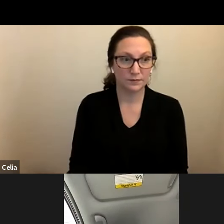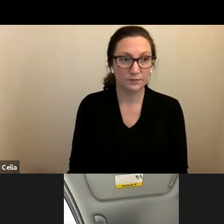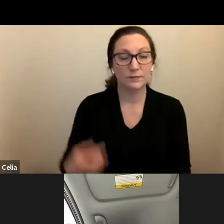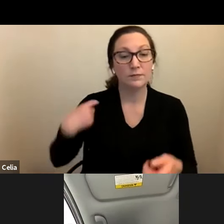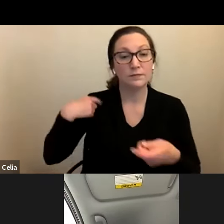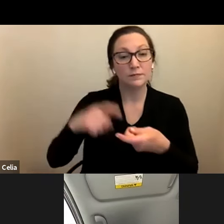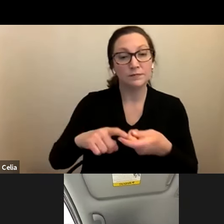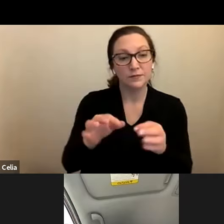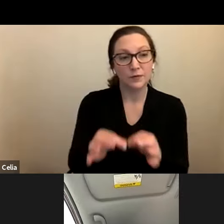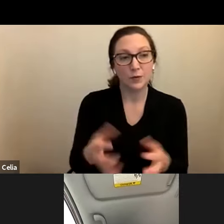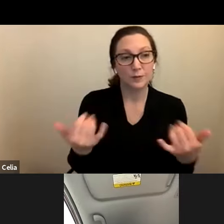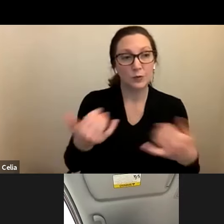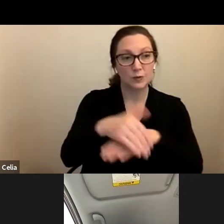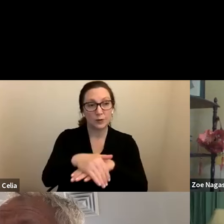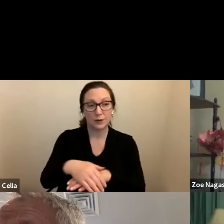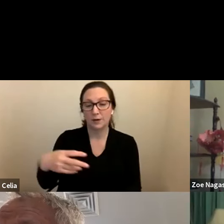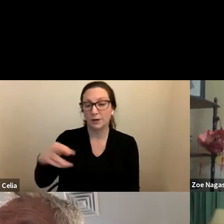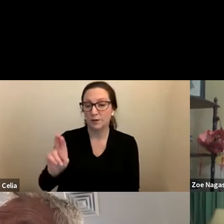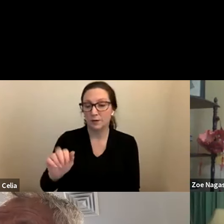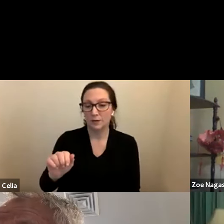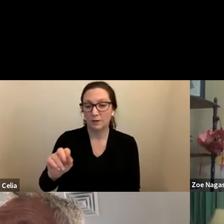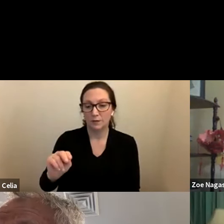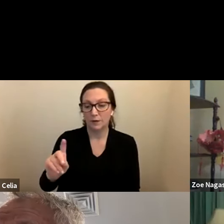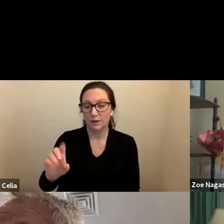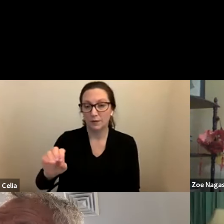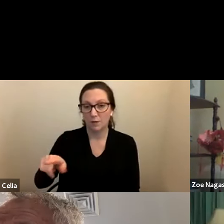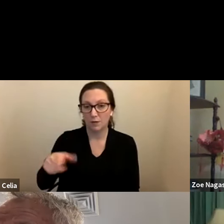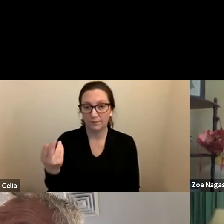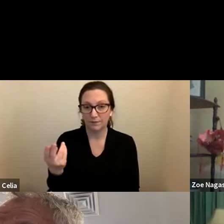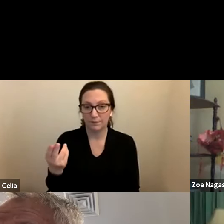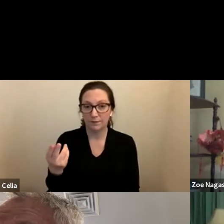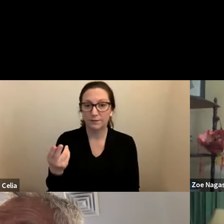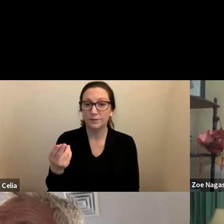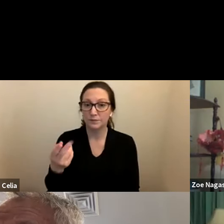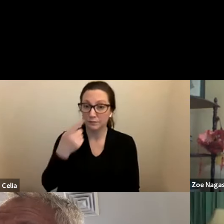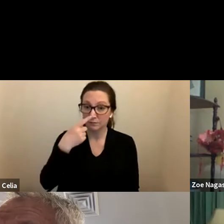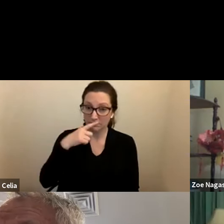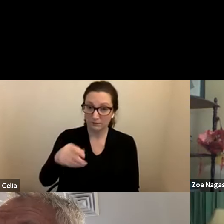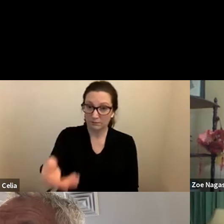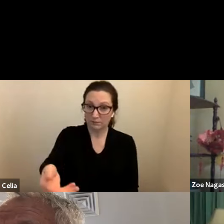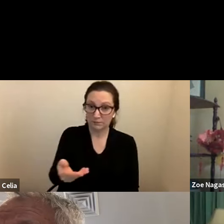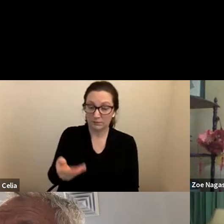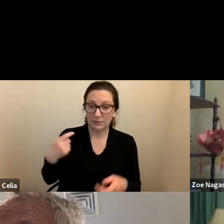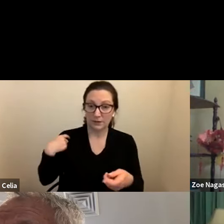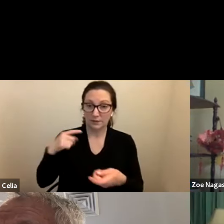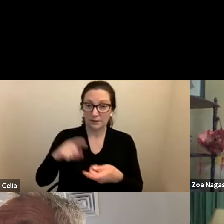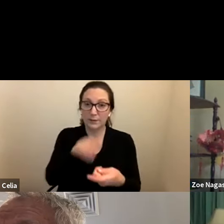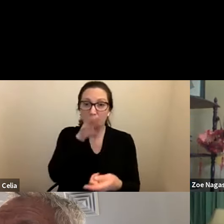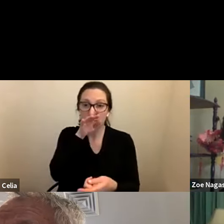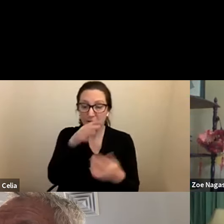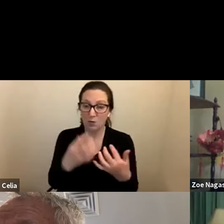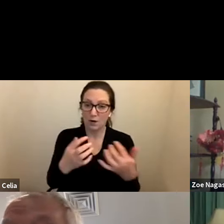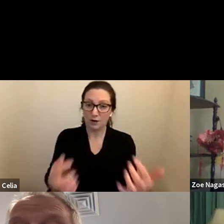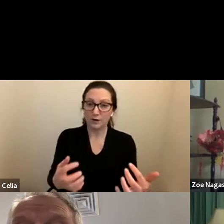Our Spanish interpreter this evening is Randolph Dominguez. Will you please invite our Spanish-speaking audience to switch